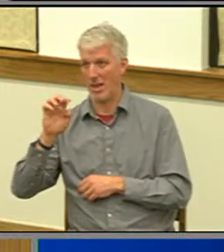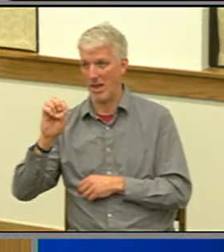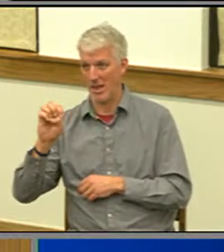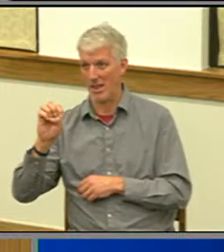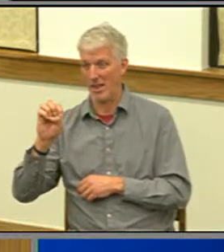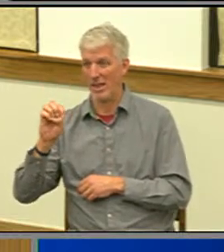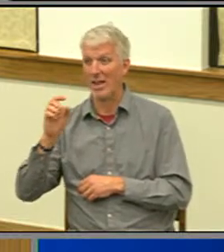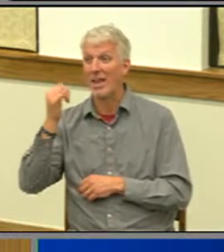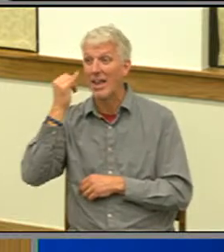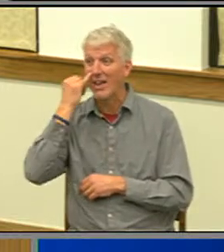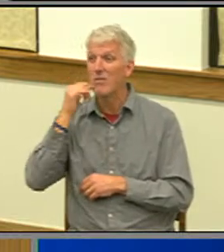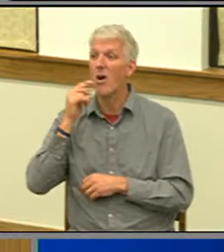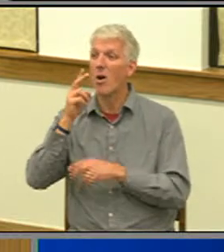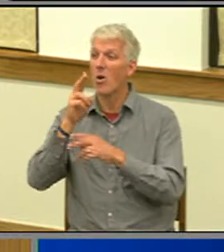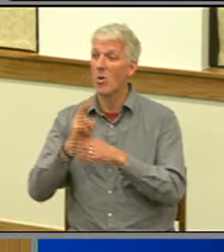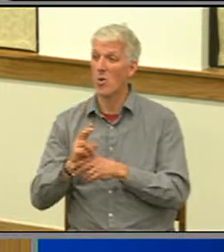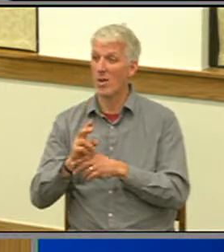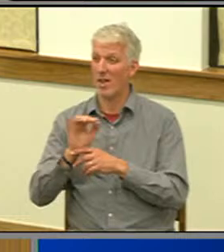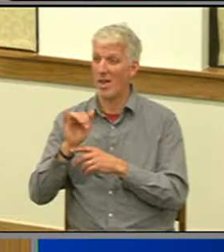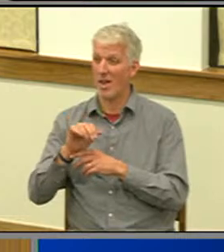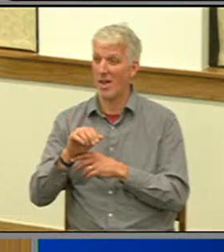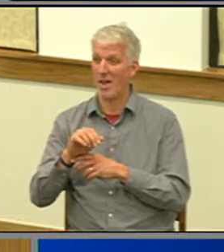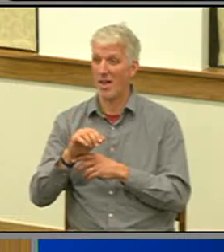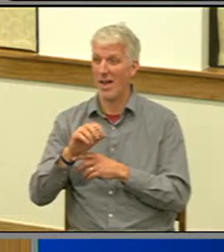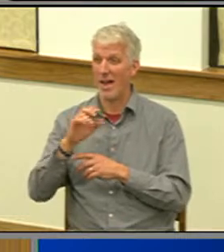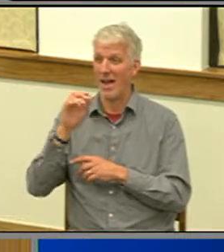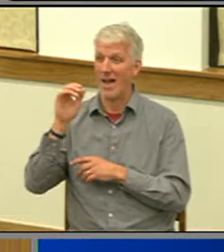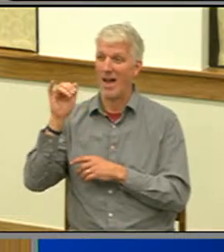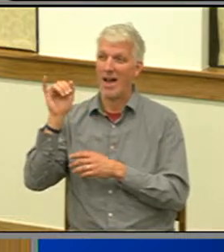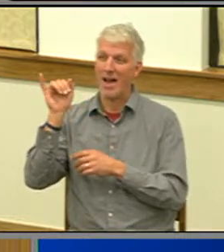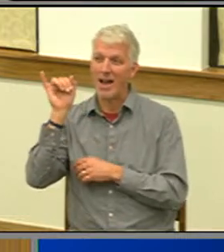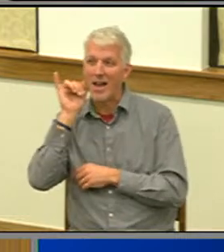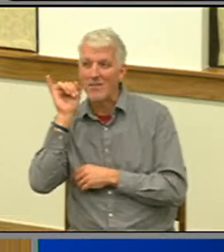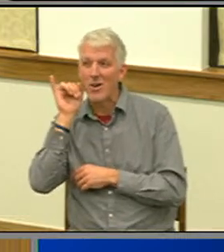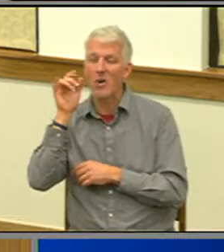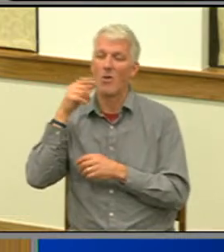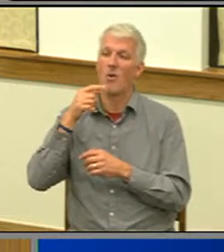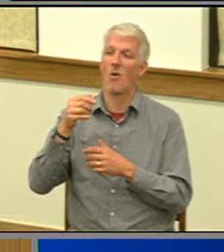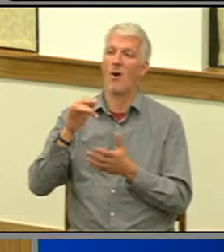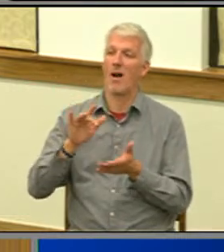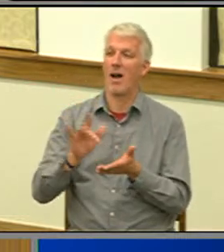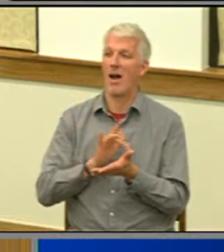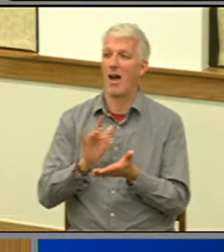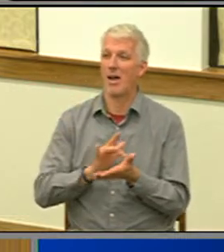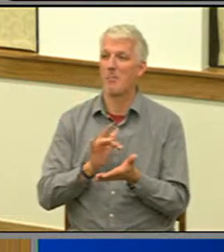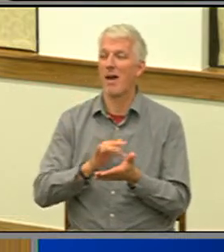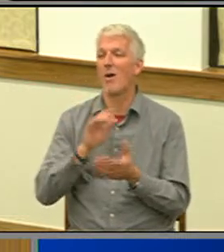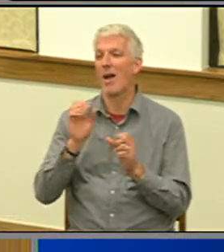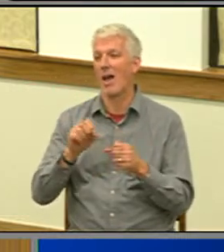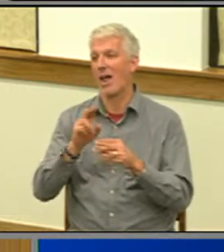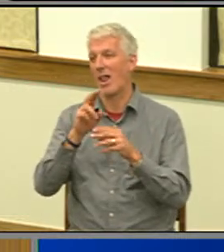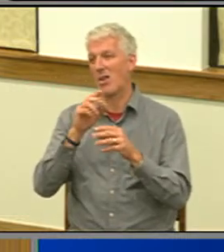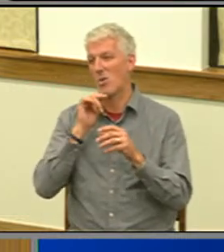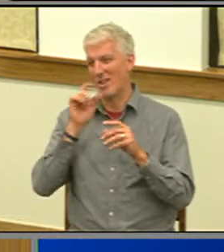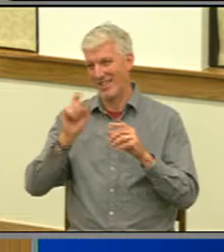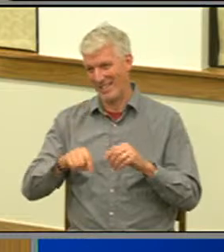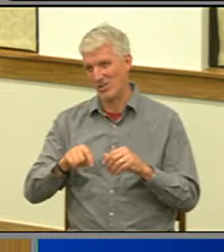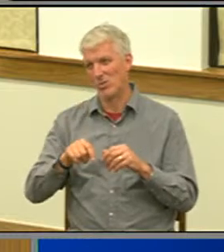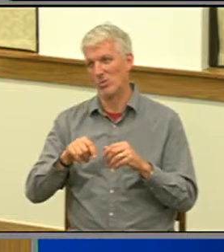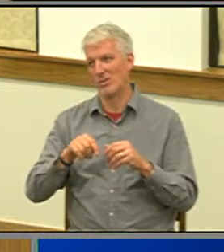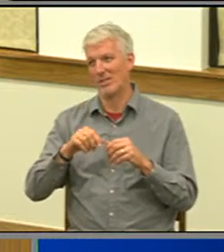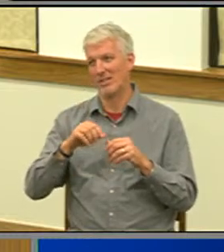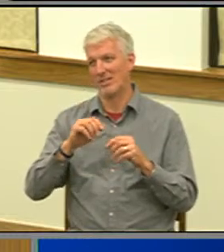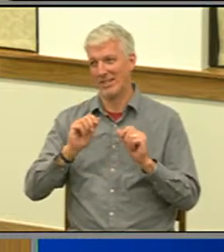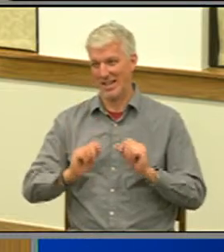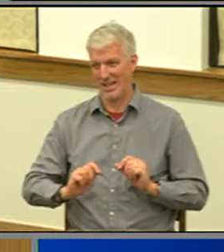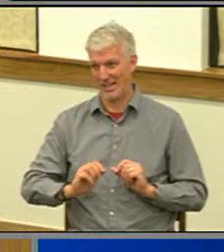If you are using an iOS device, iPhone or iPad, you must download and install WebEx app prior to the